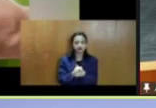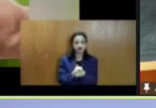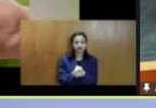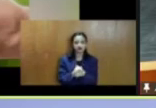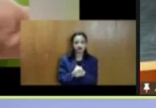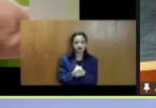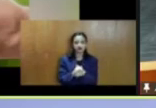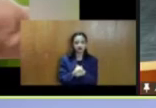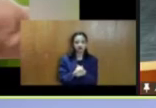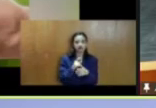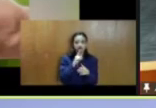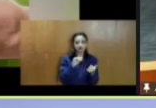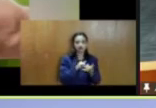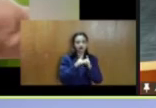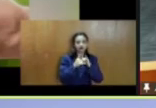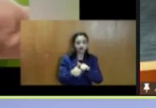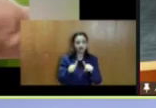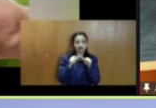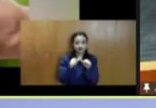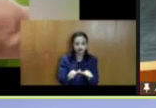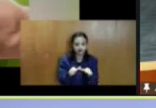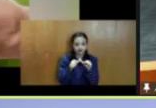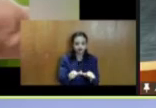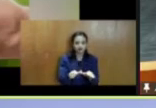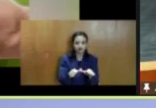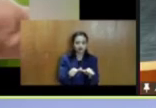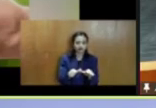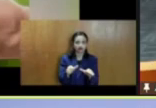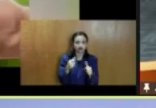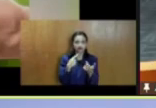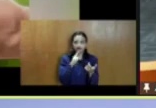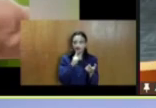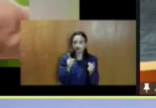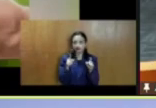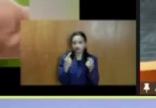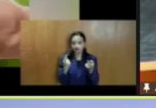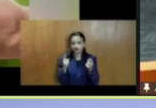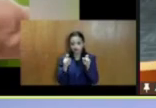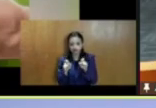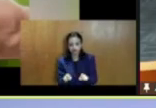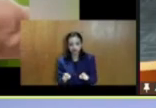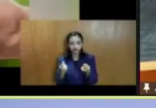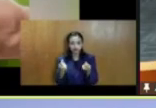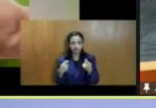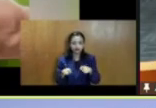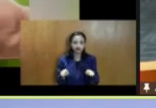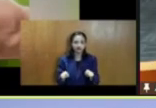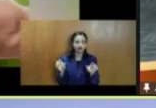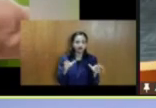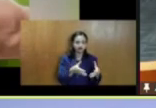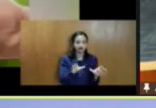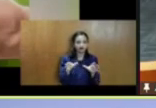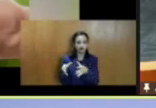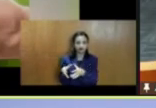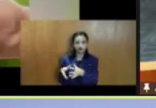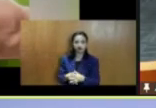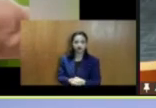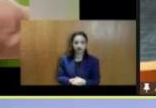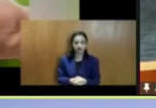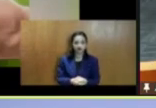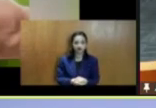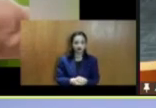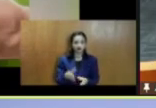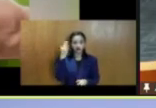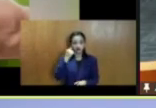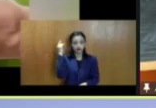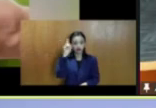able to adopt sustainability and circularity are really testing this sector, because, one of the reasons